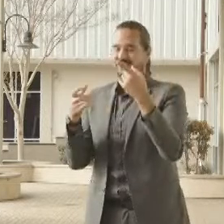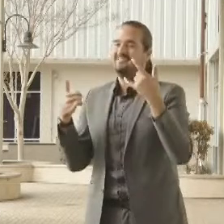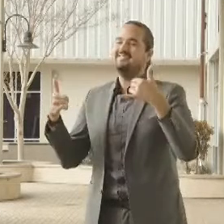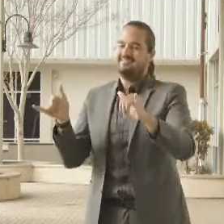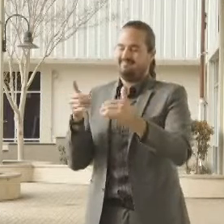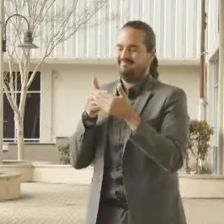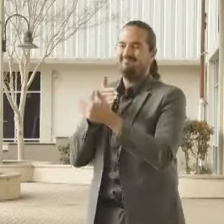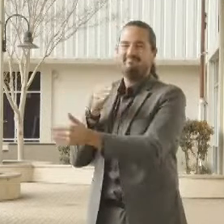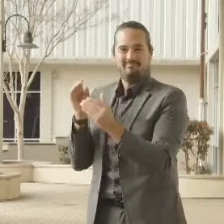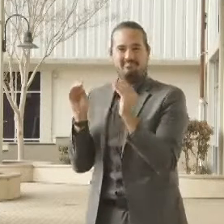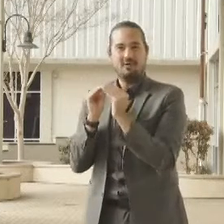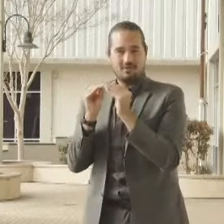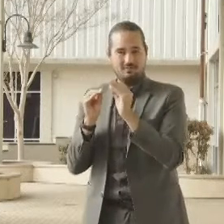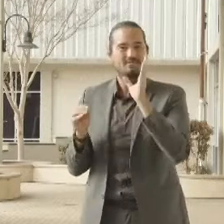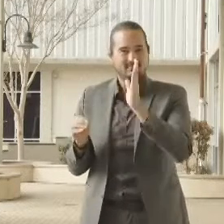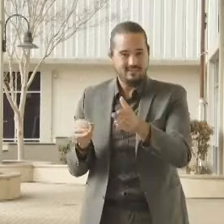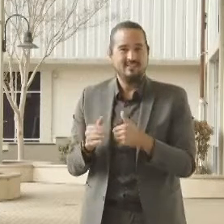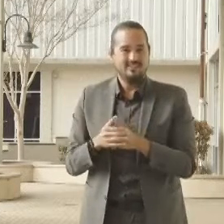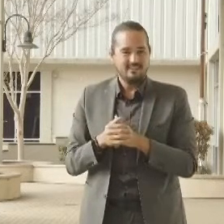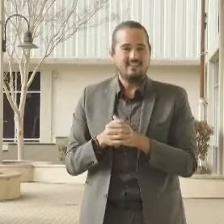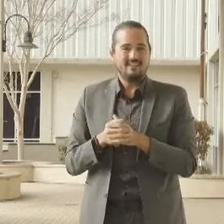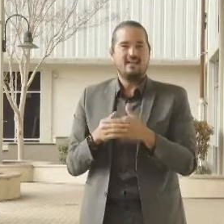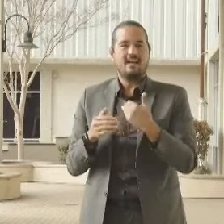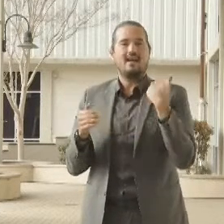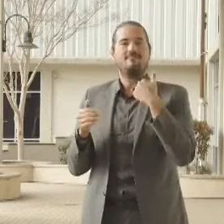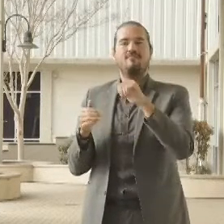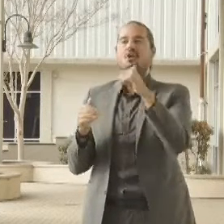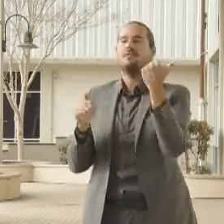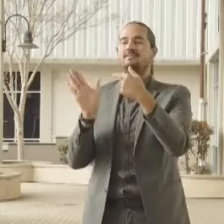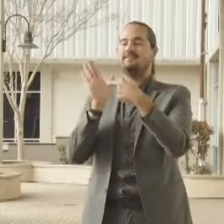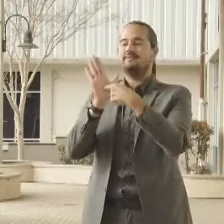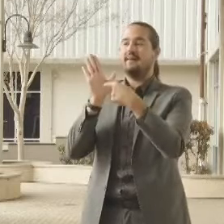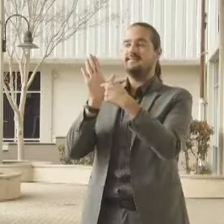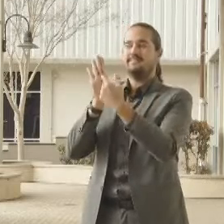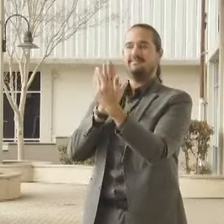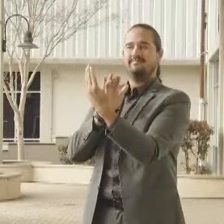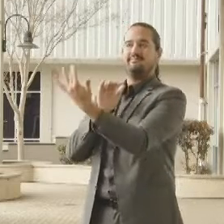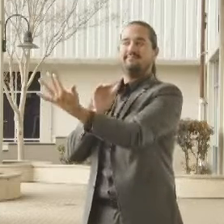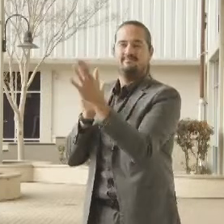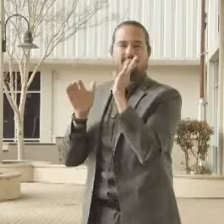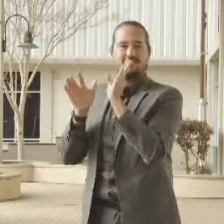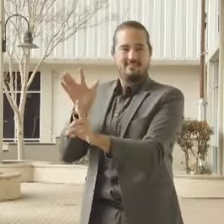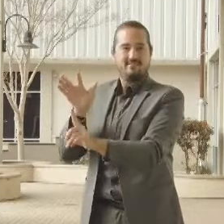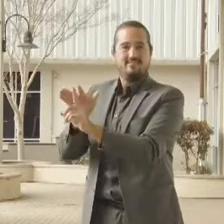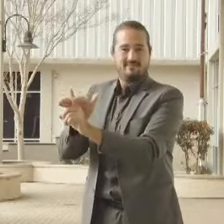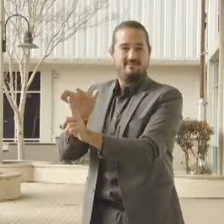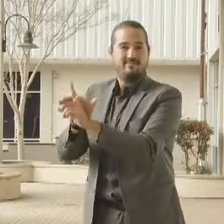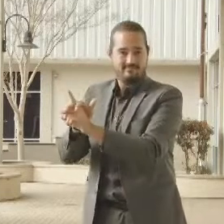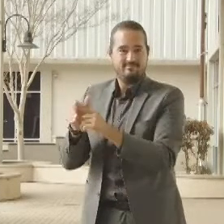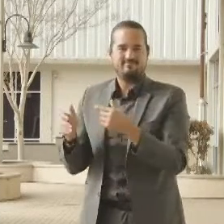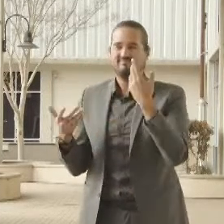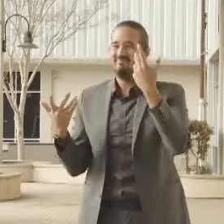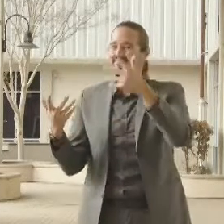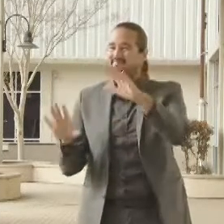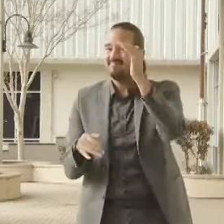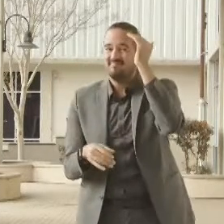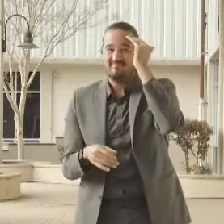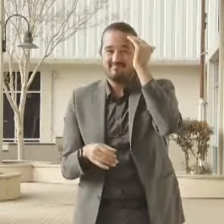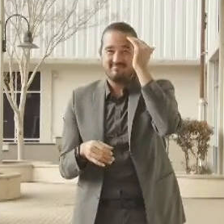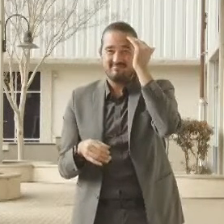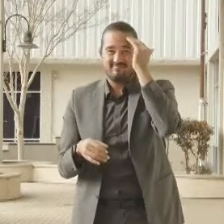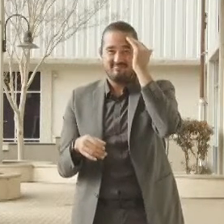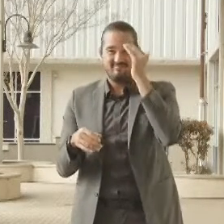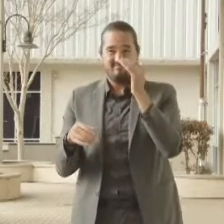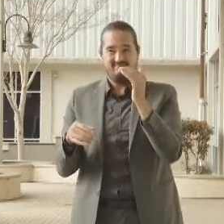other signs of hope ahead. And one of those, of course, is that we know so much more than we knew